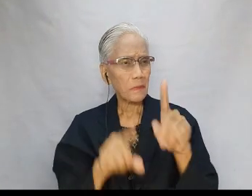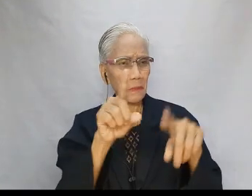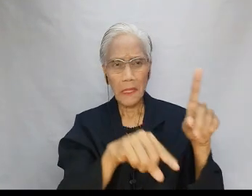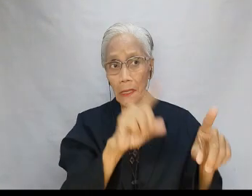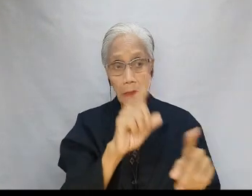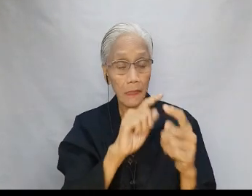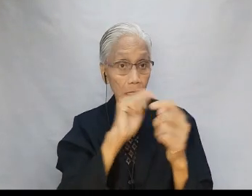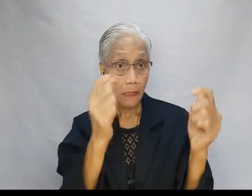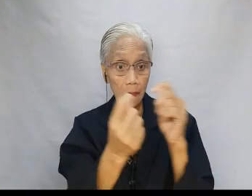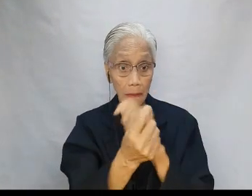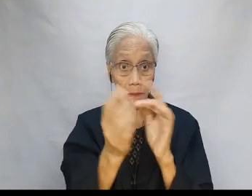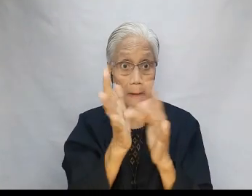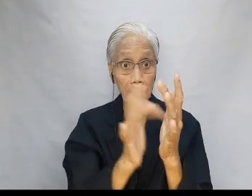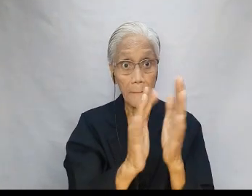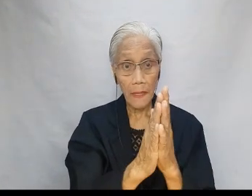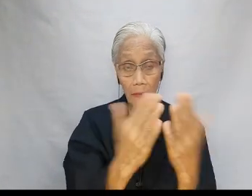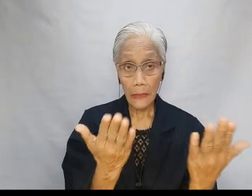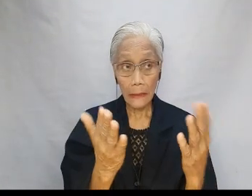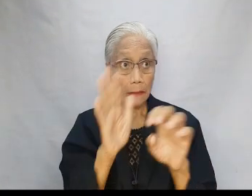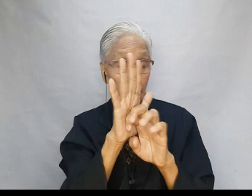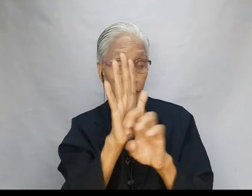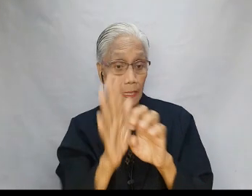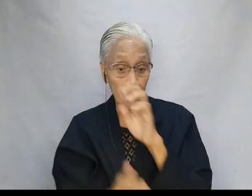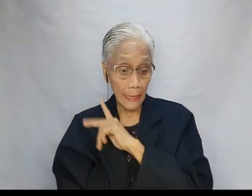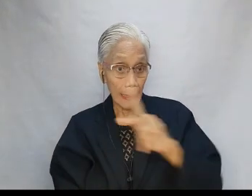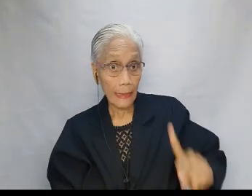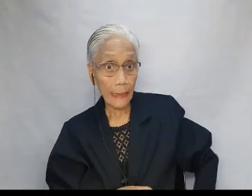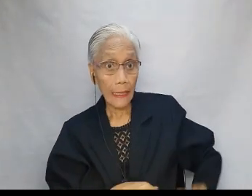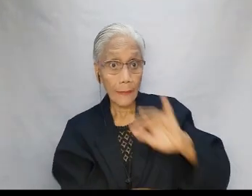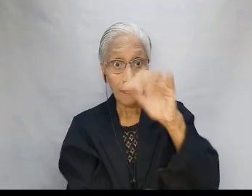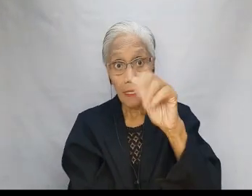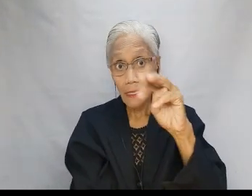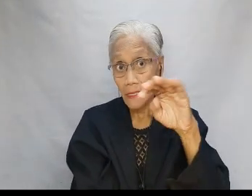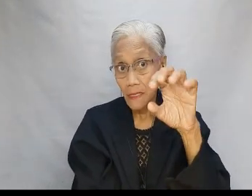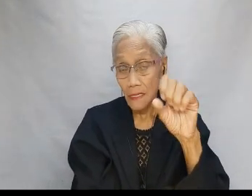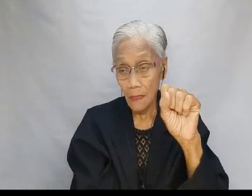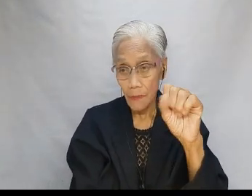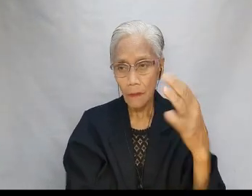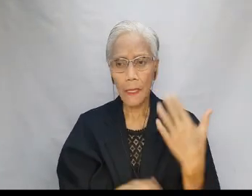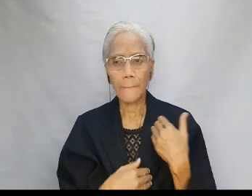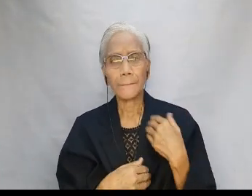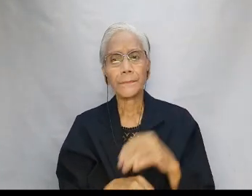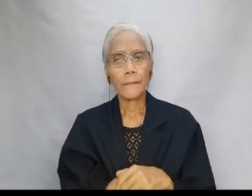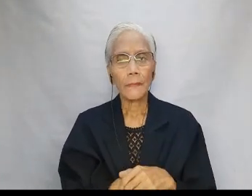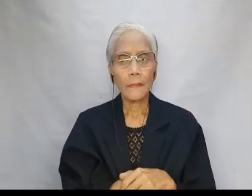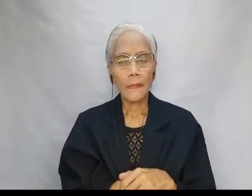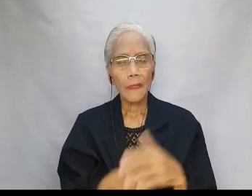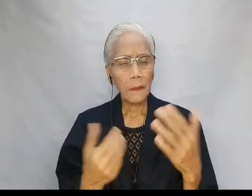various translations of the Bible, for example, in King James Version, we hear in Mark 4 verse